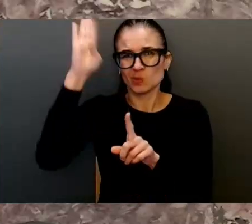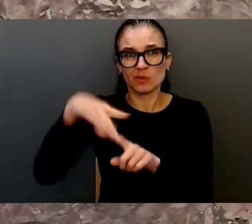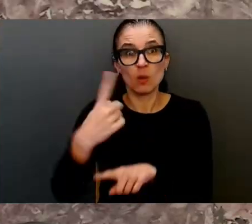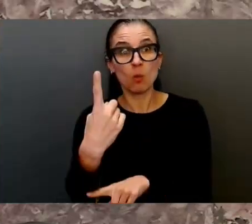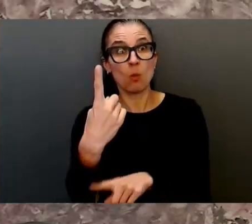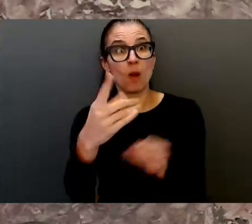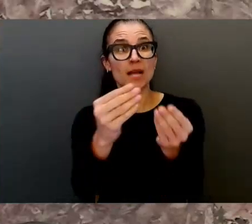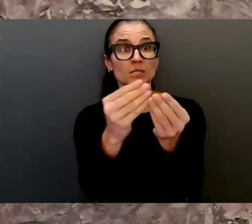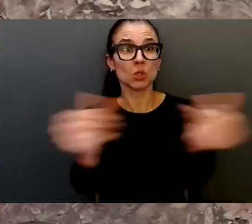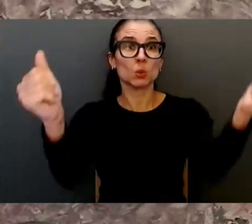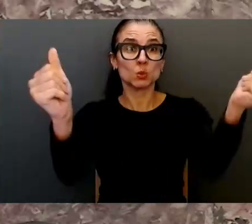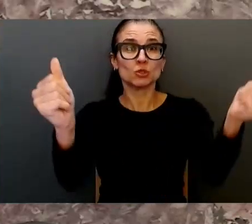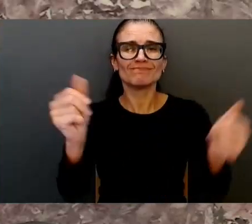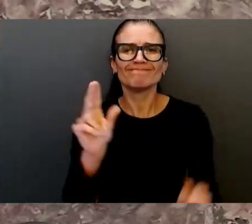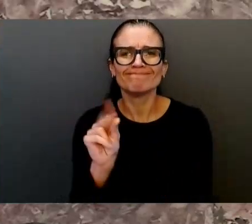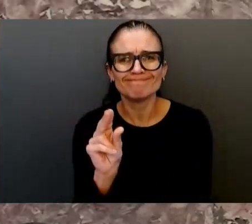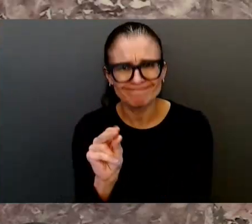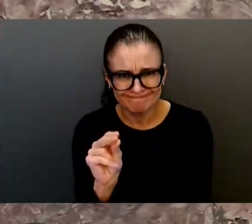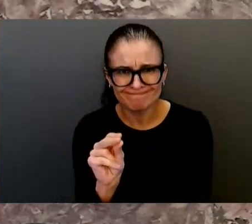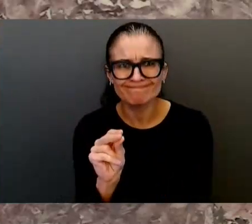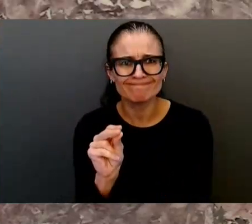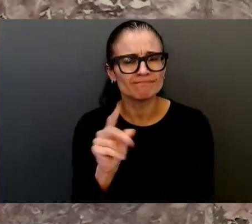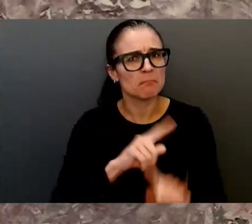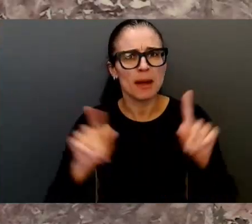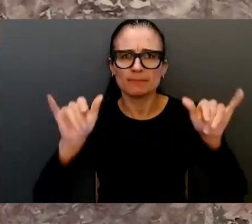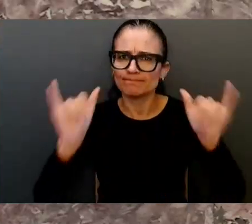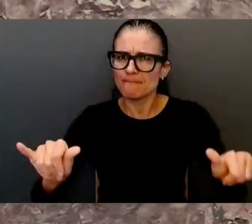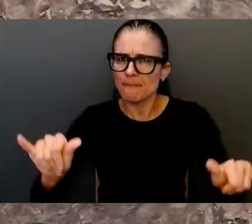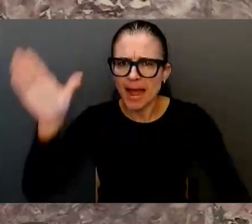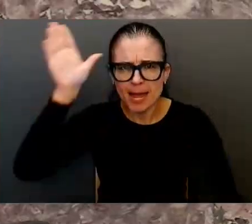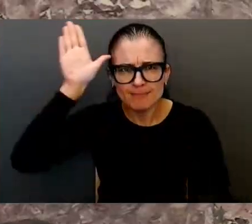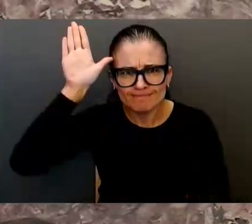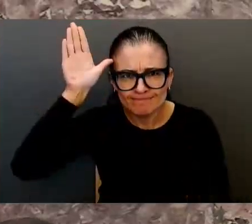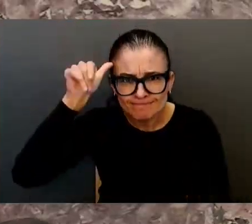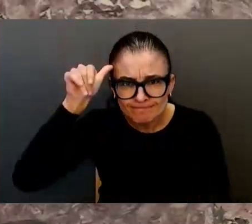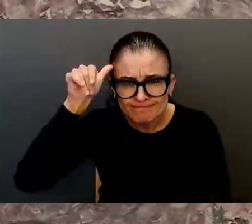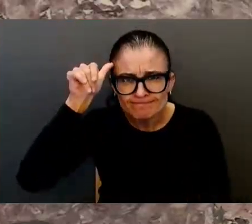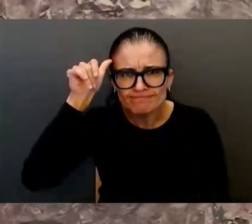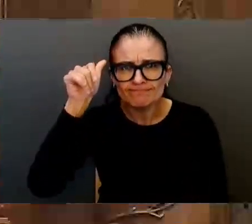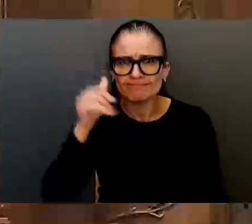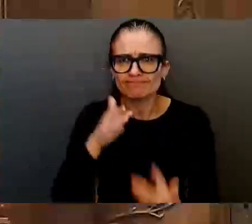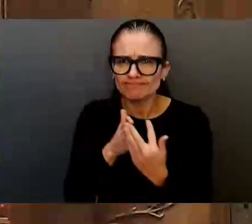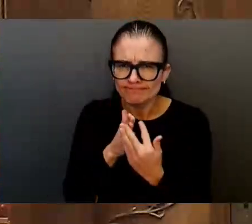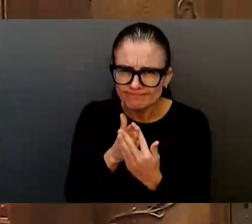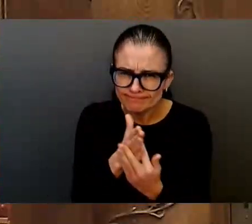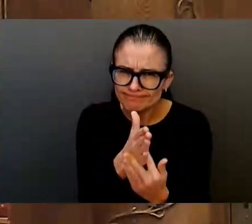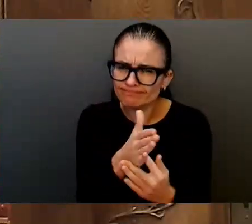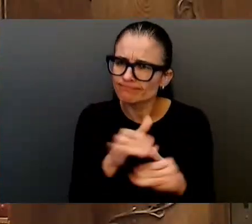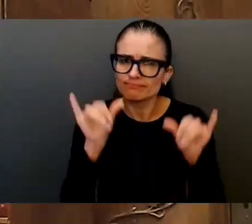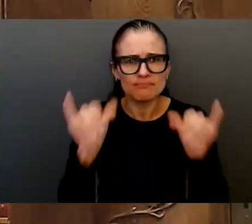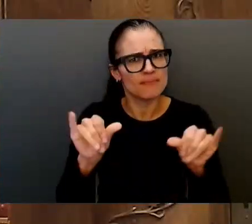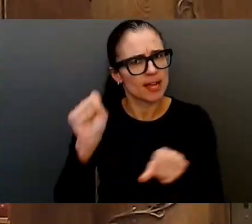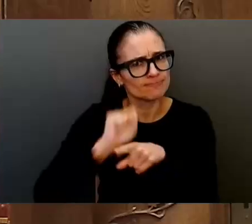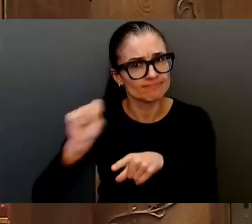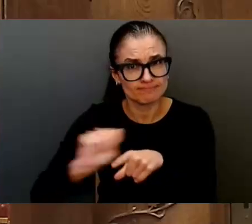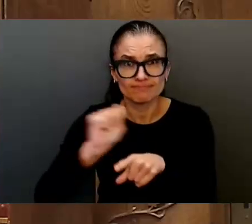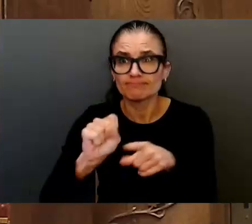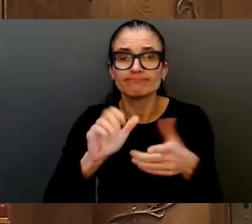persistence, and it is going to take each and every one of us working on this together. Thank you, Mr. Speaker. Member